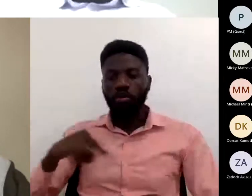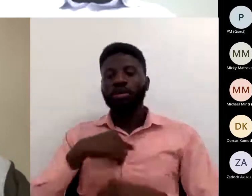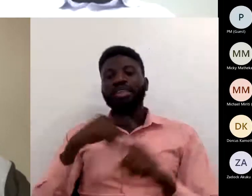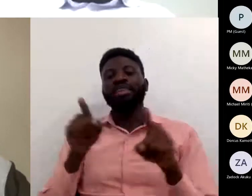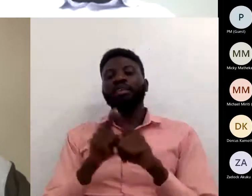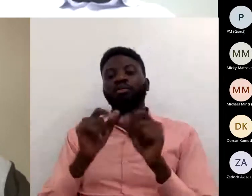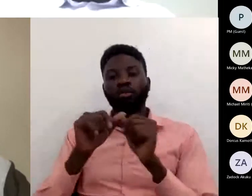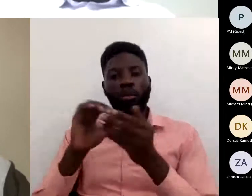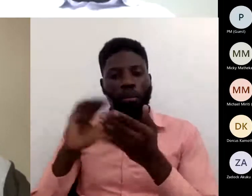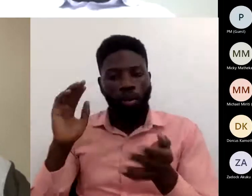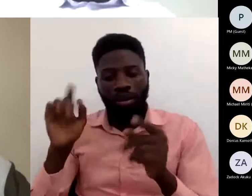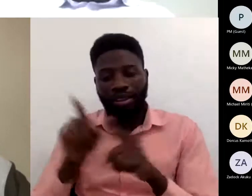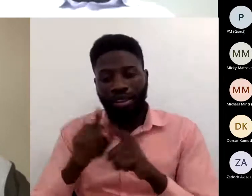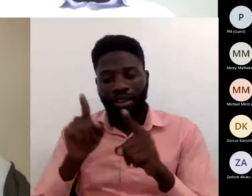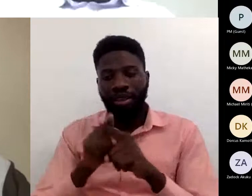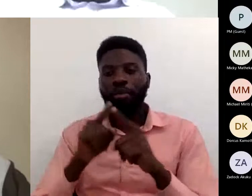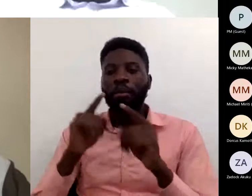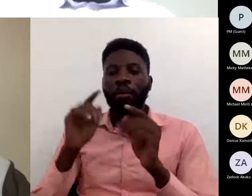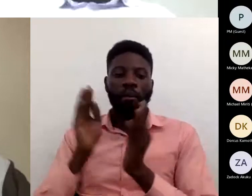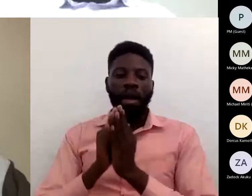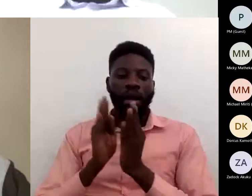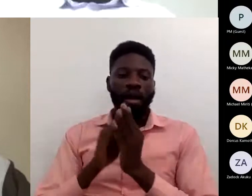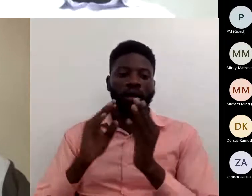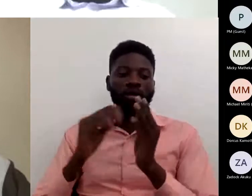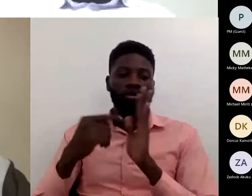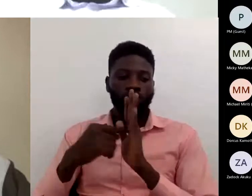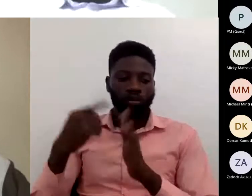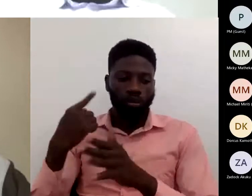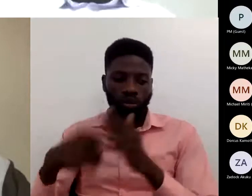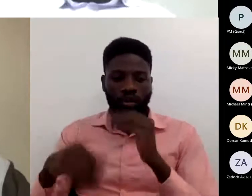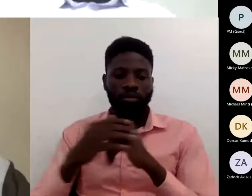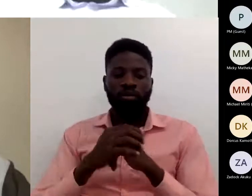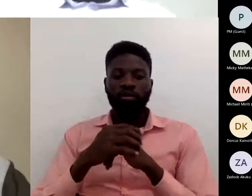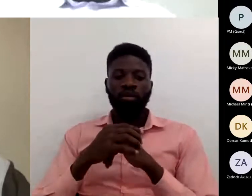And statistics, even within the bank, show us that we